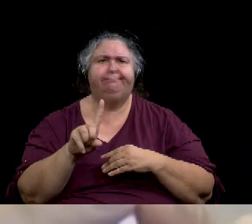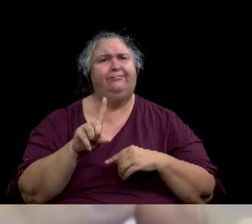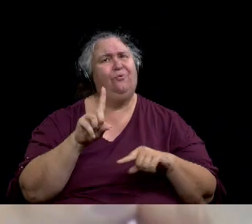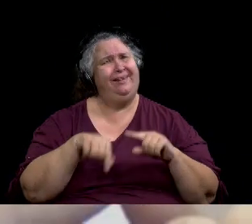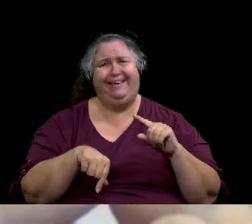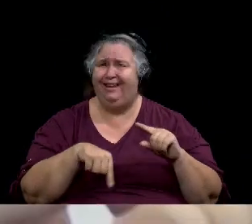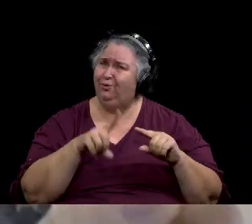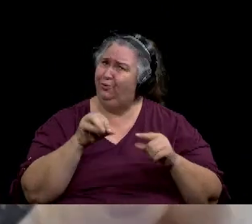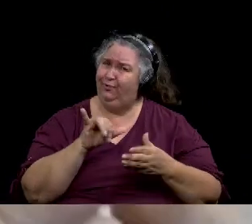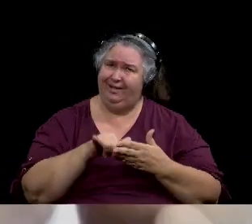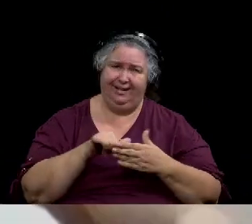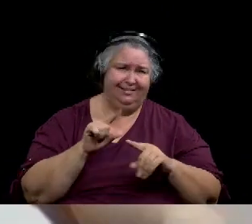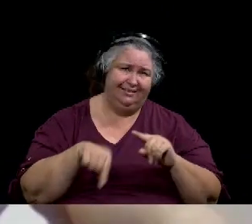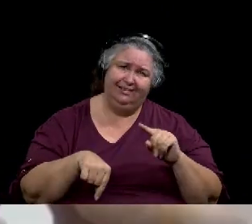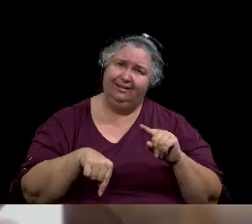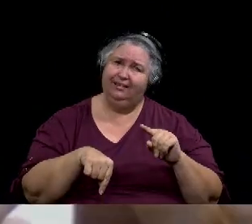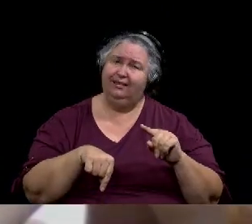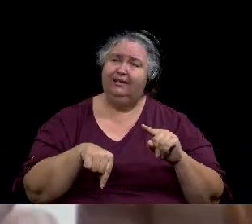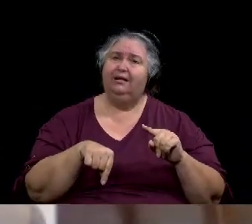who